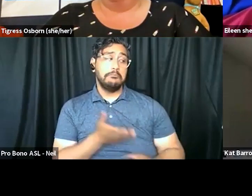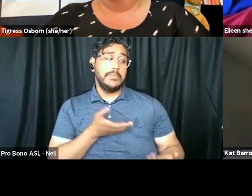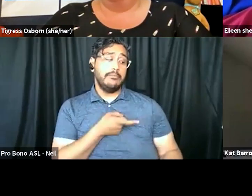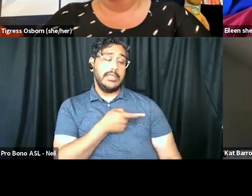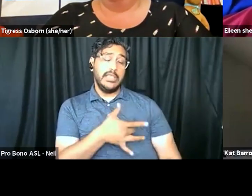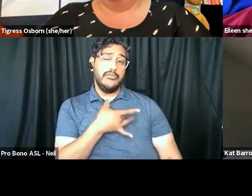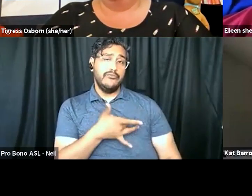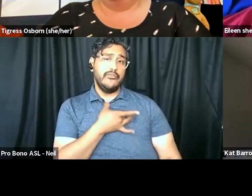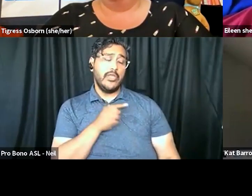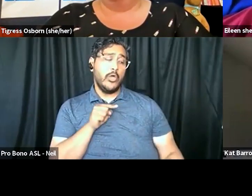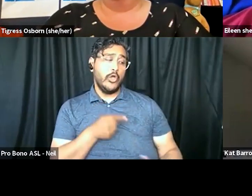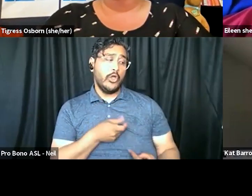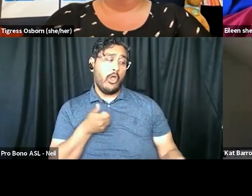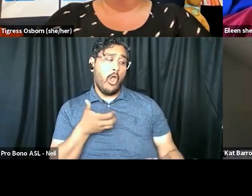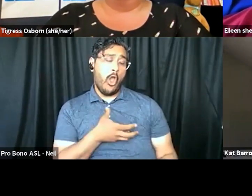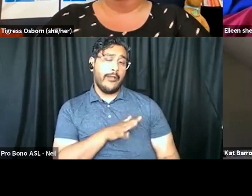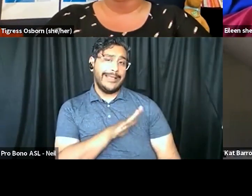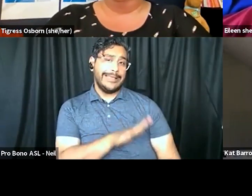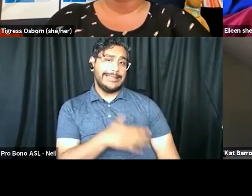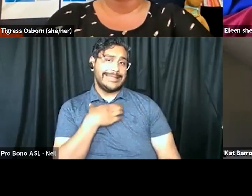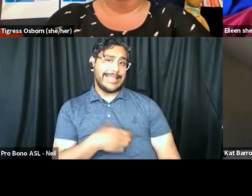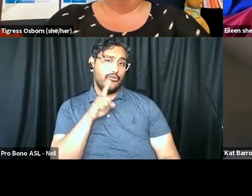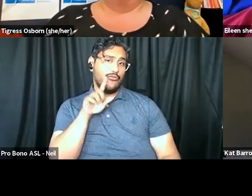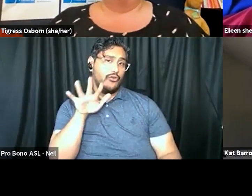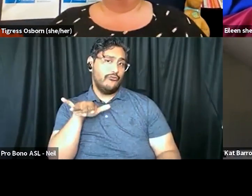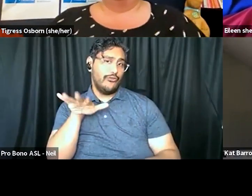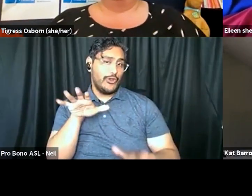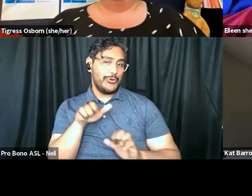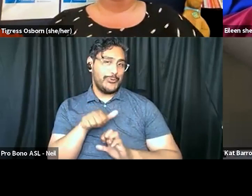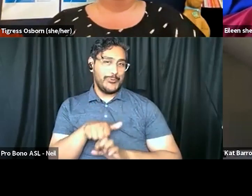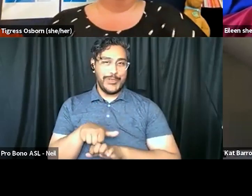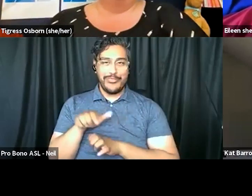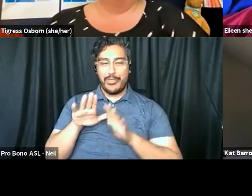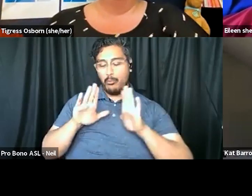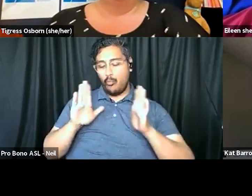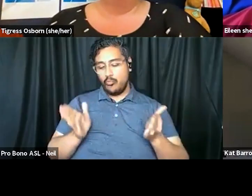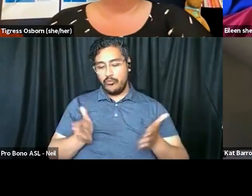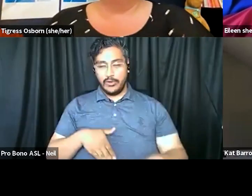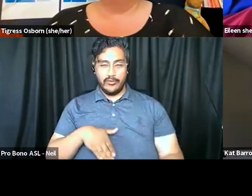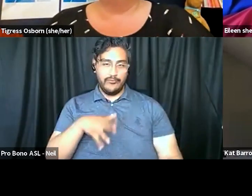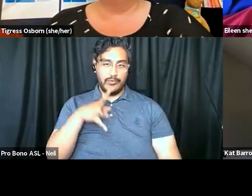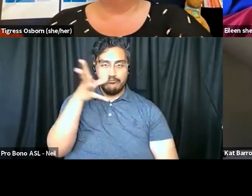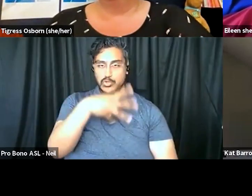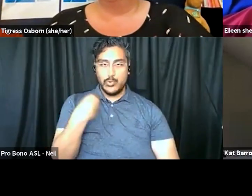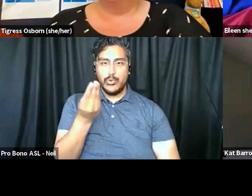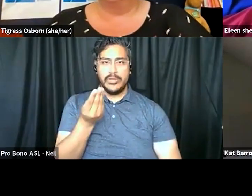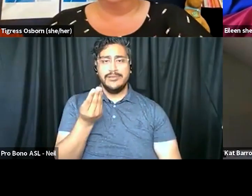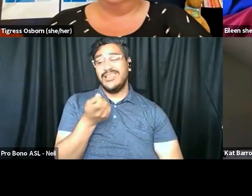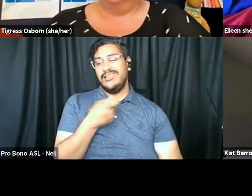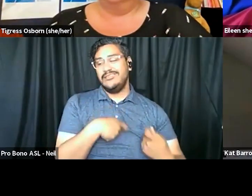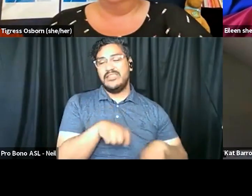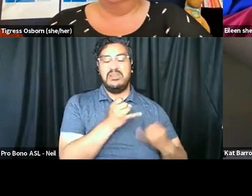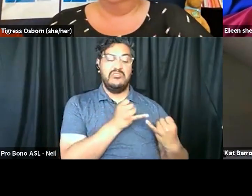hurt, shocked by his own desire to flirt with a buxom, curvy beauty instead of a slender, narrow